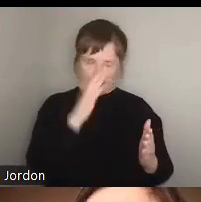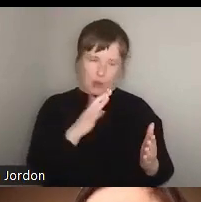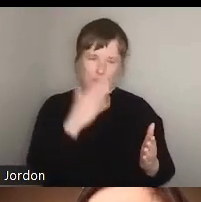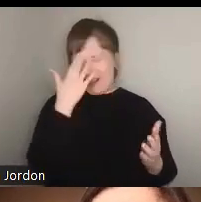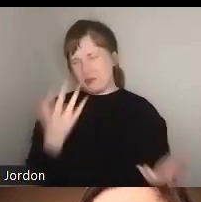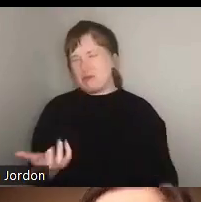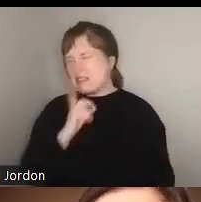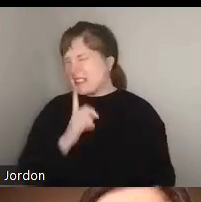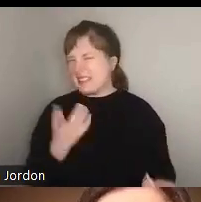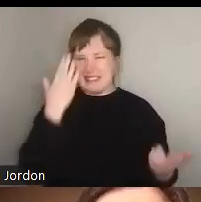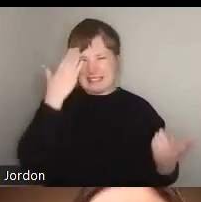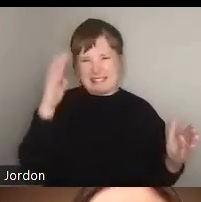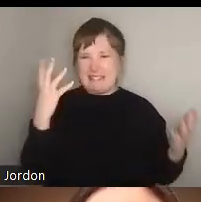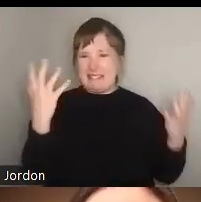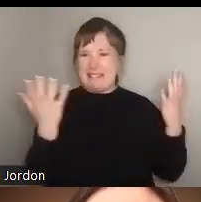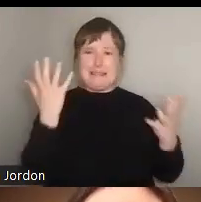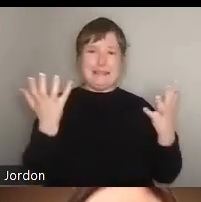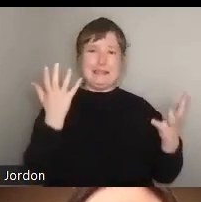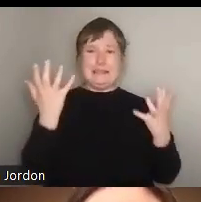to just sort of like,